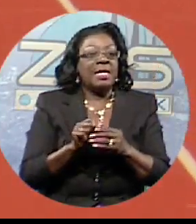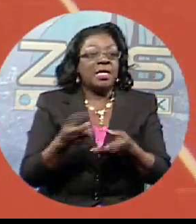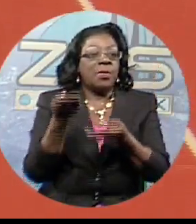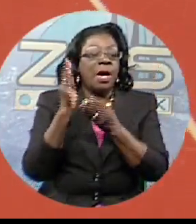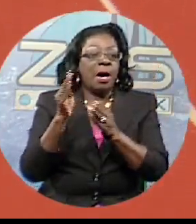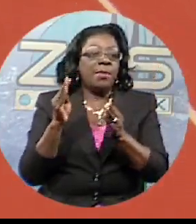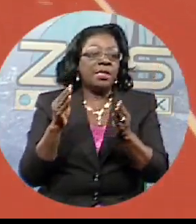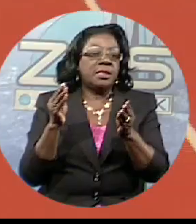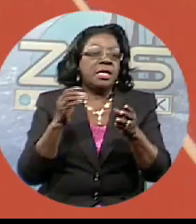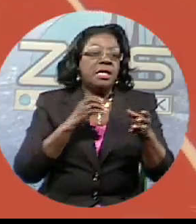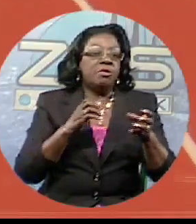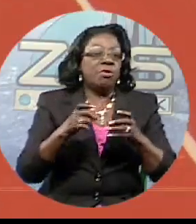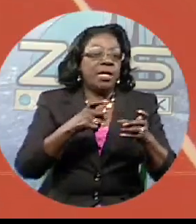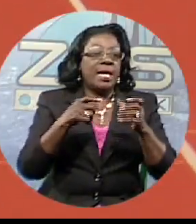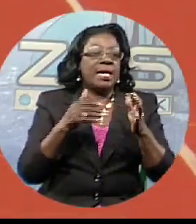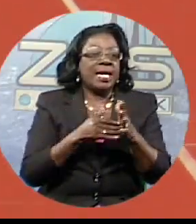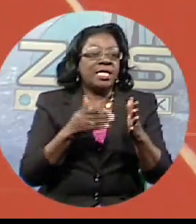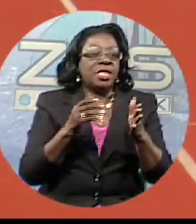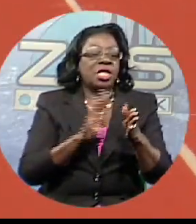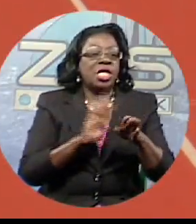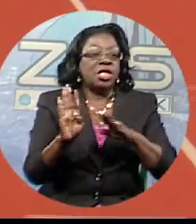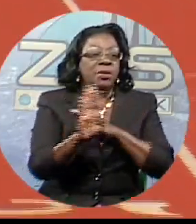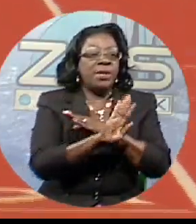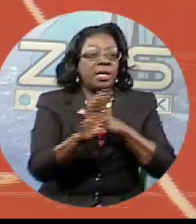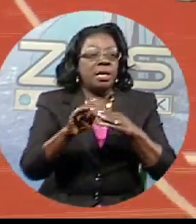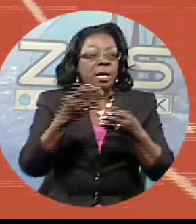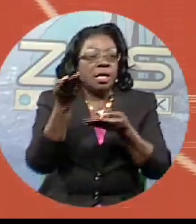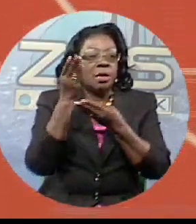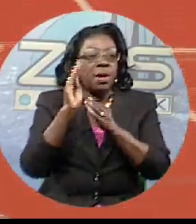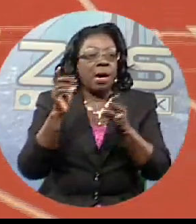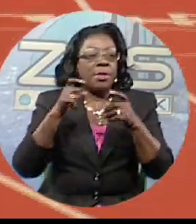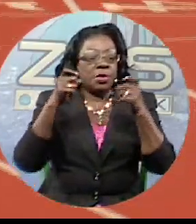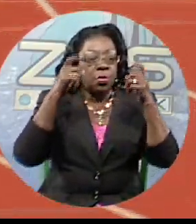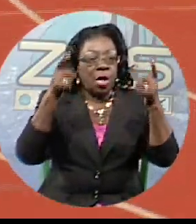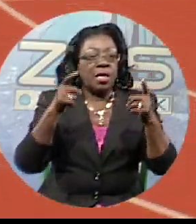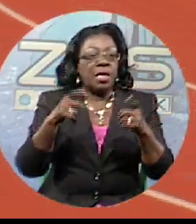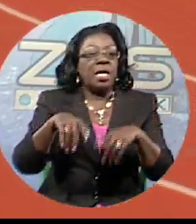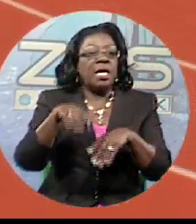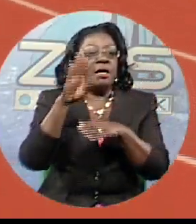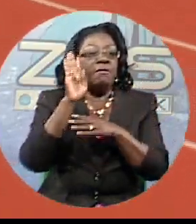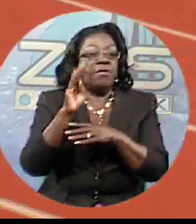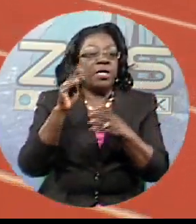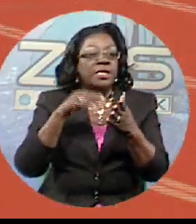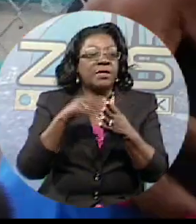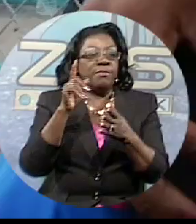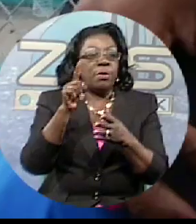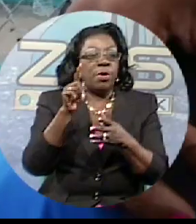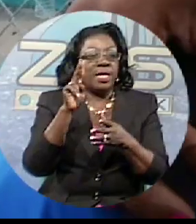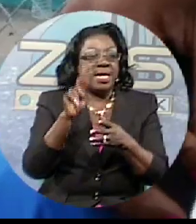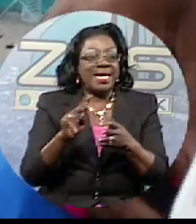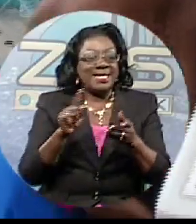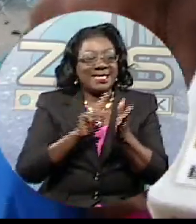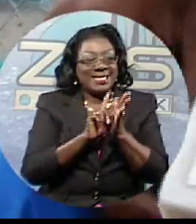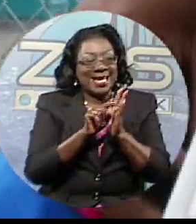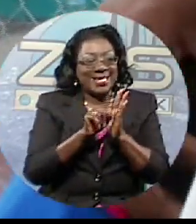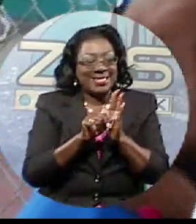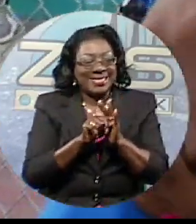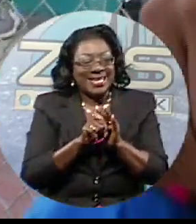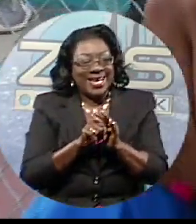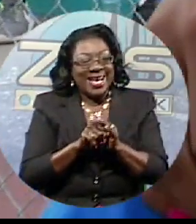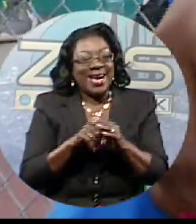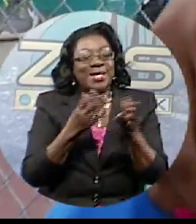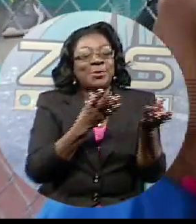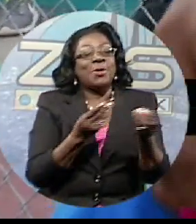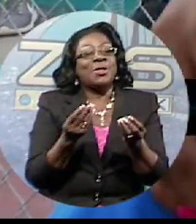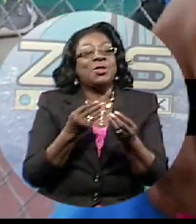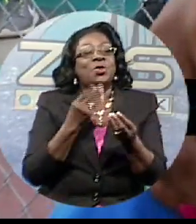women's 4x100 meters relay. The Bahamas won in a time of 47.18 seconds. I just wanted to do all that I could do